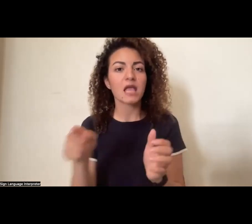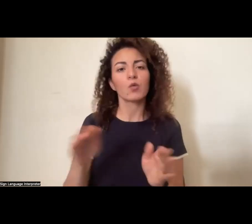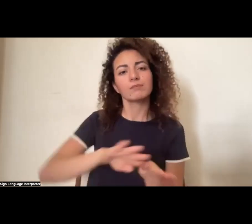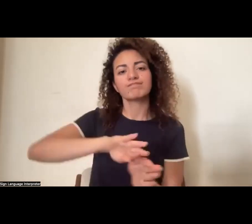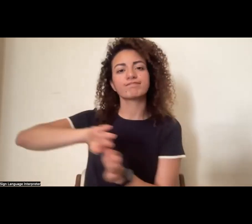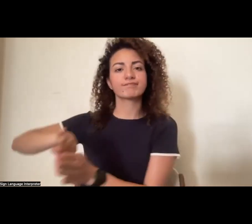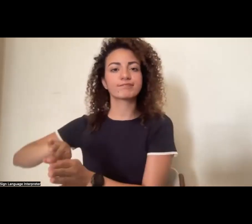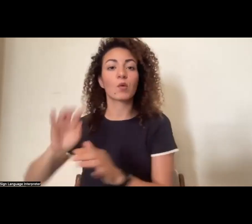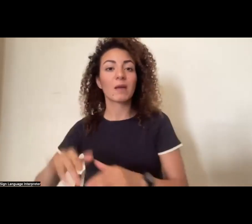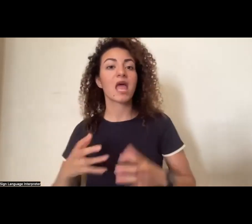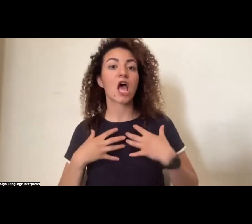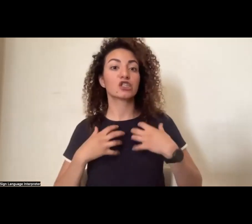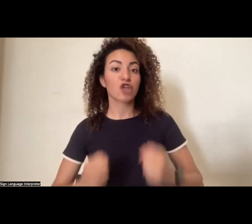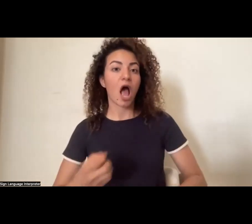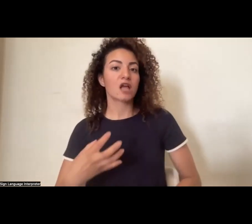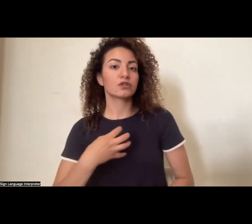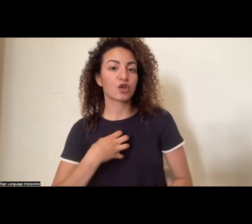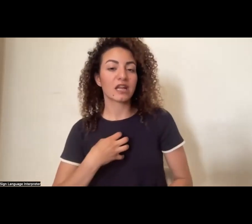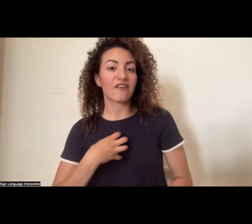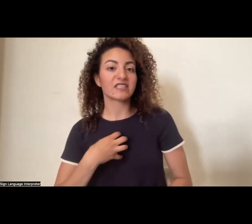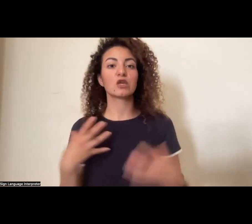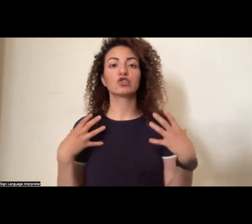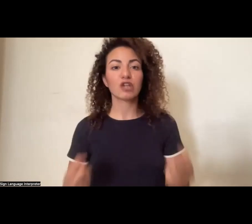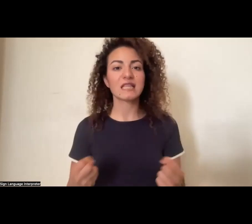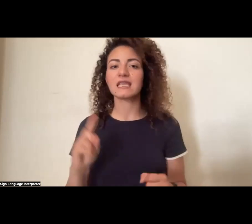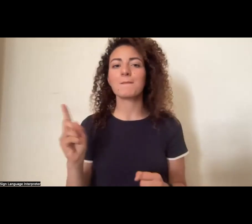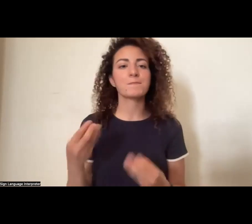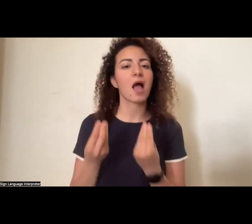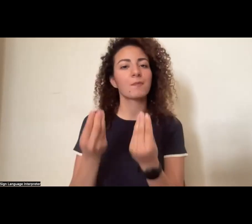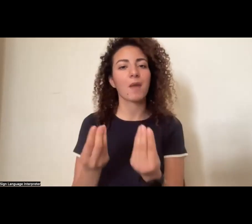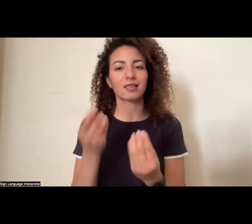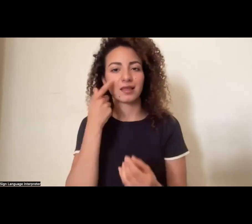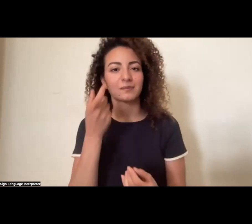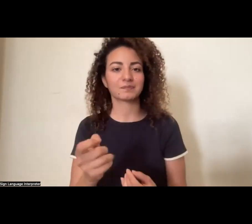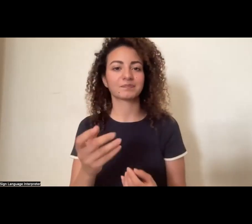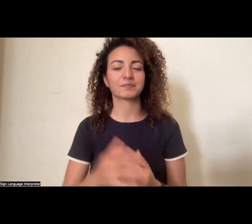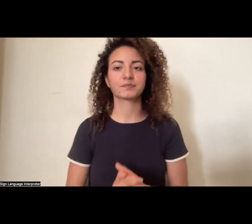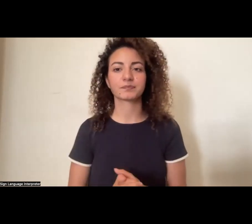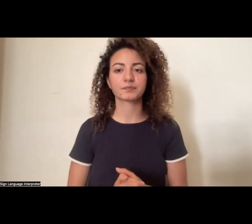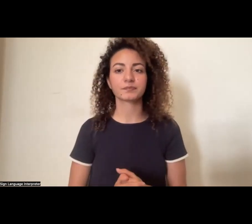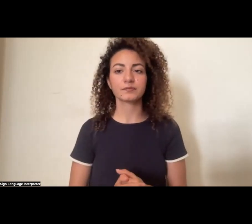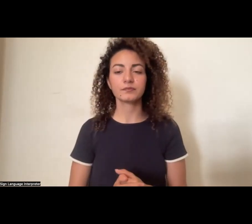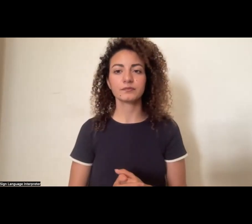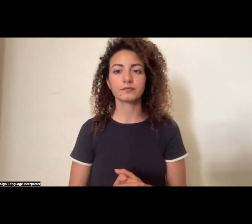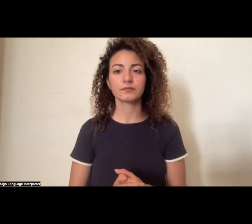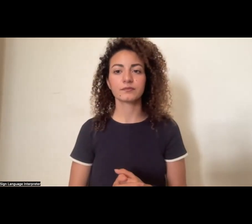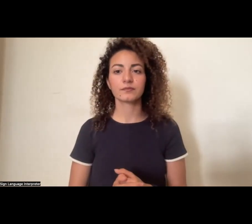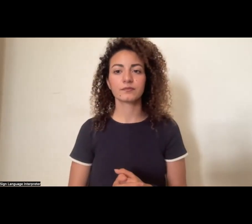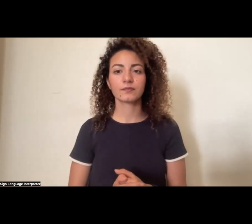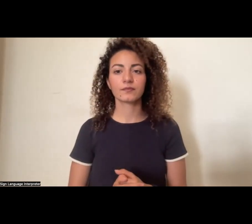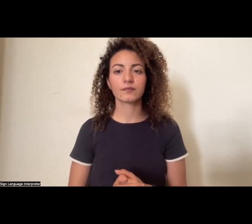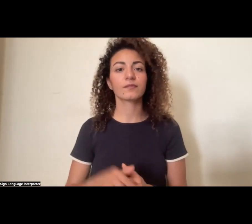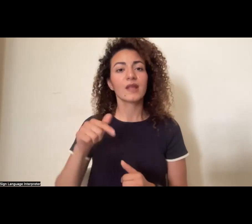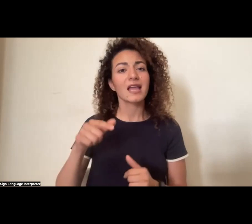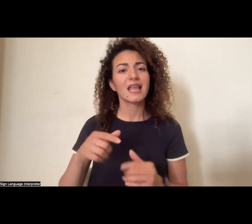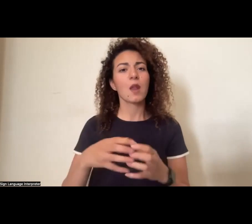healthcare that they want. I mean, to highlight, the how prone this social group